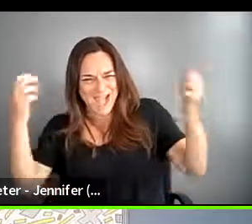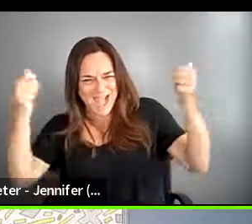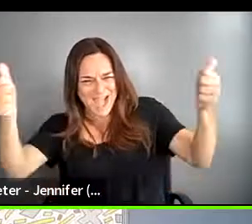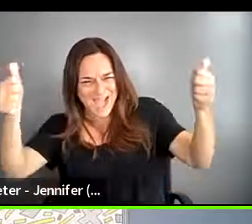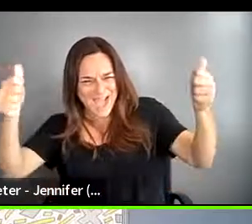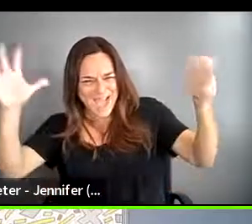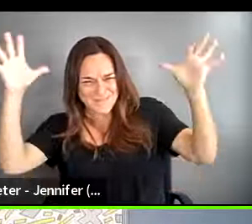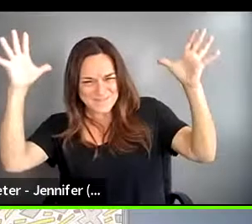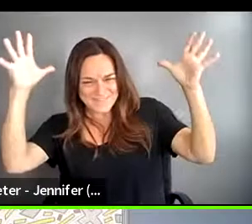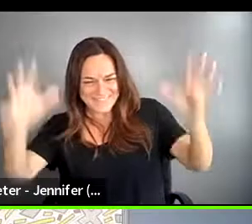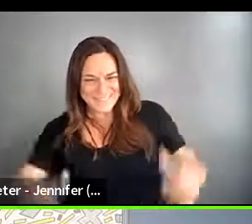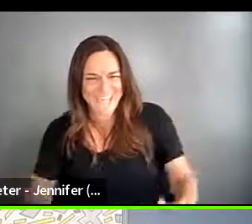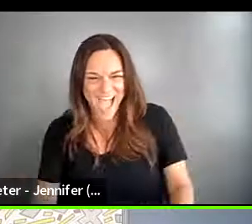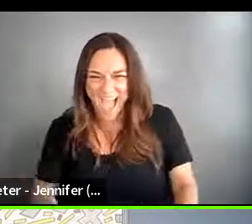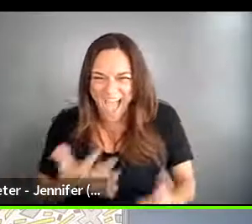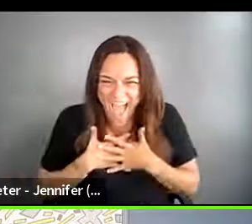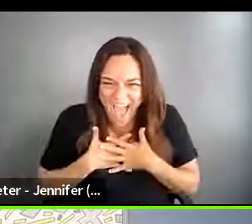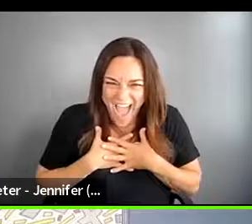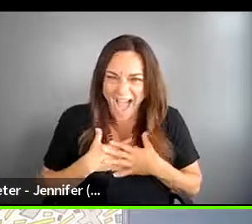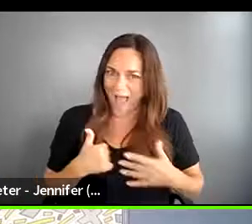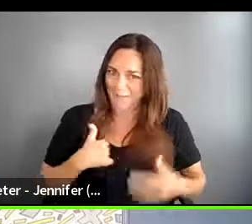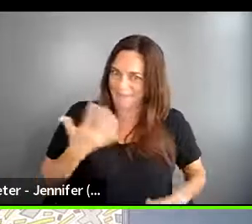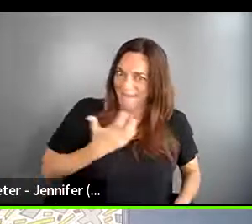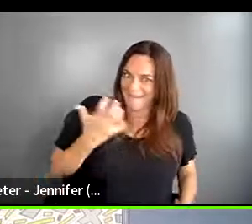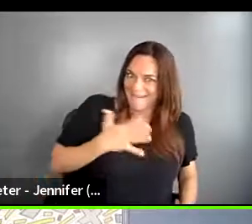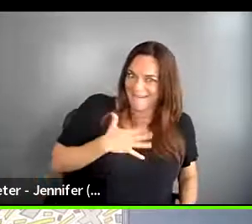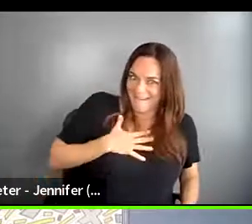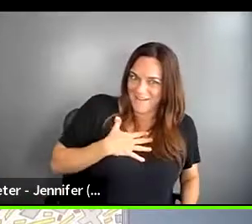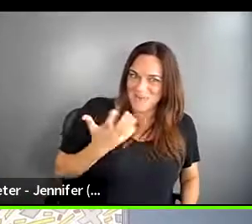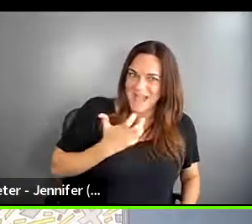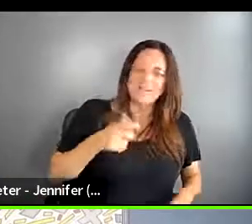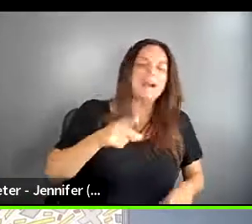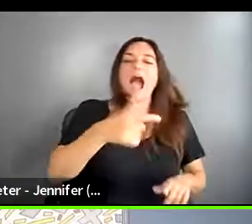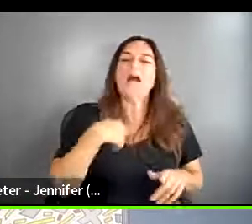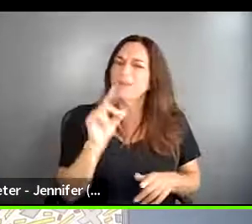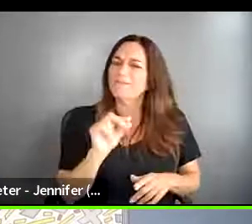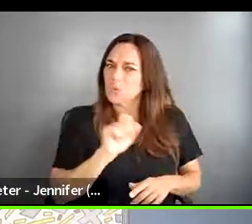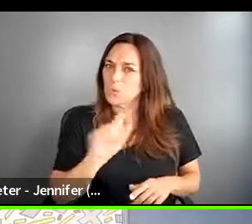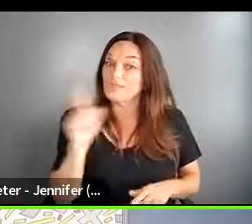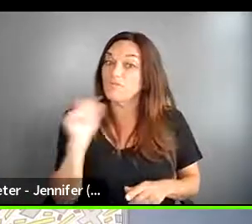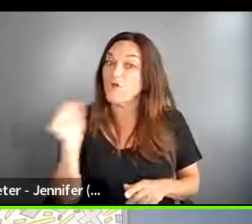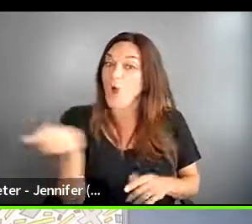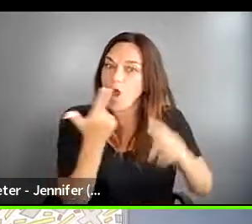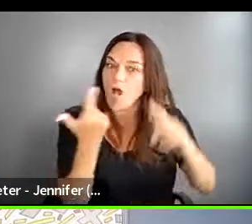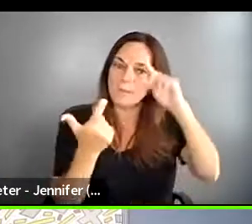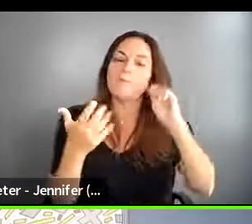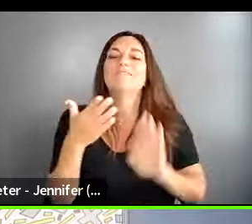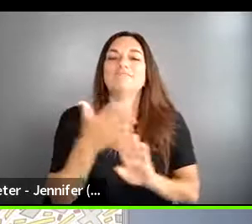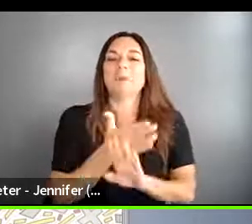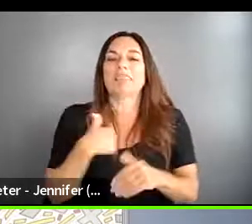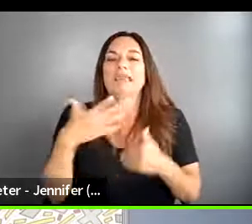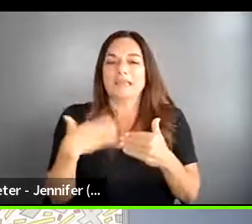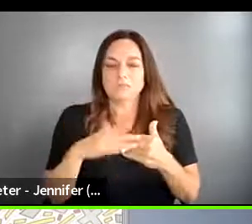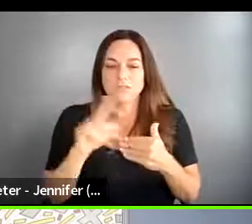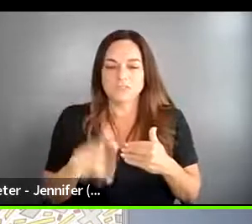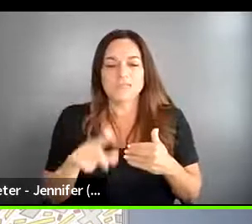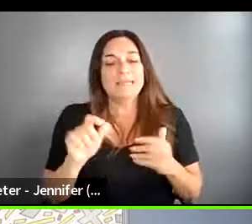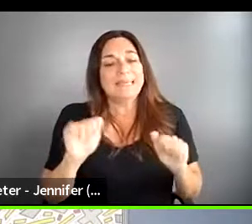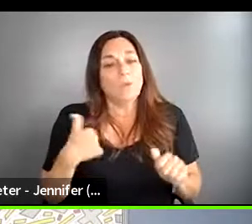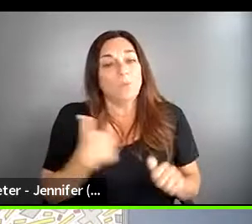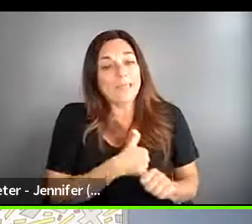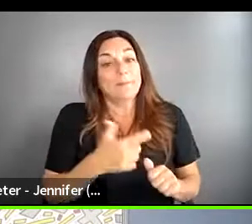dang. I'm like, okay, I'm trying. I mean, I do have a question for you all before I move to this next question. Can we please make sure